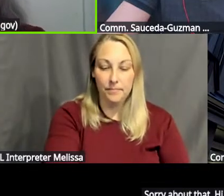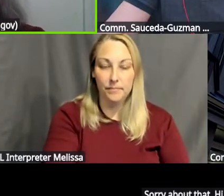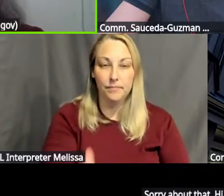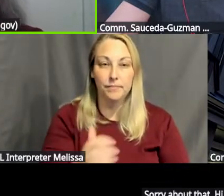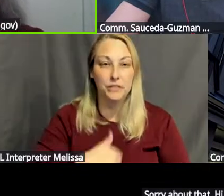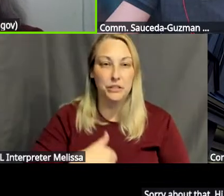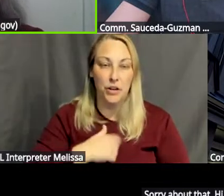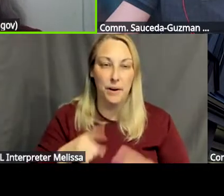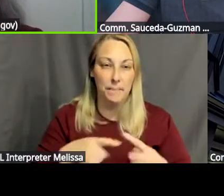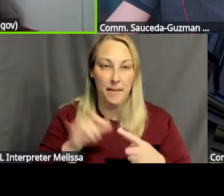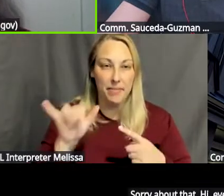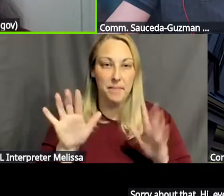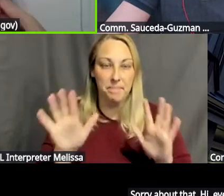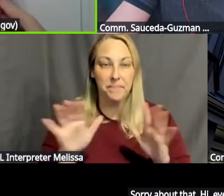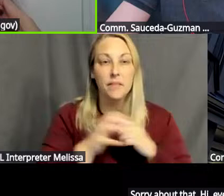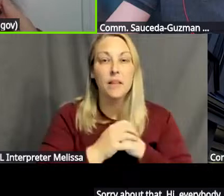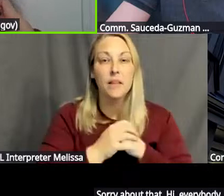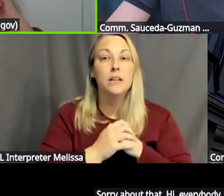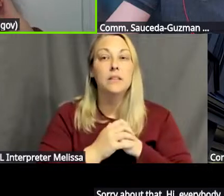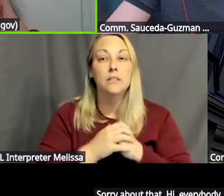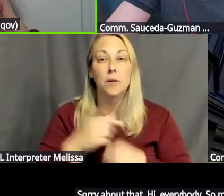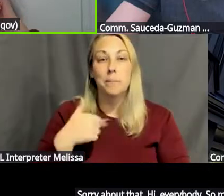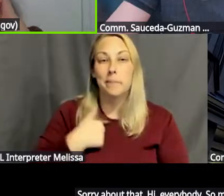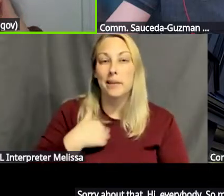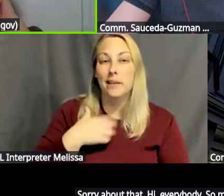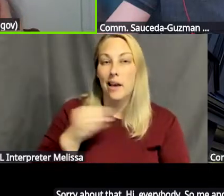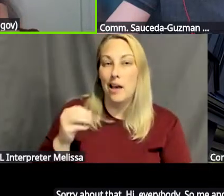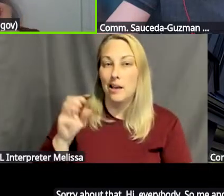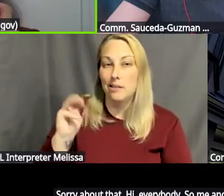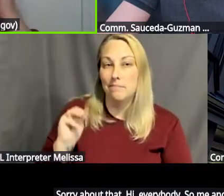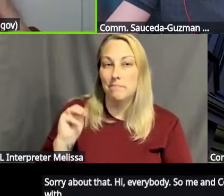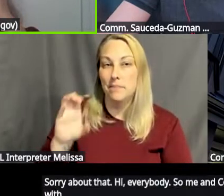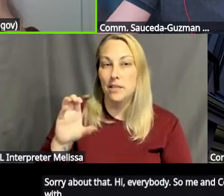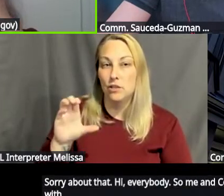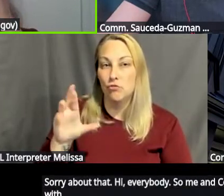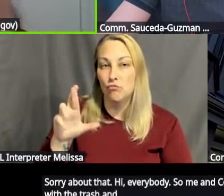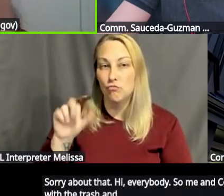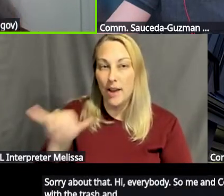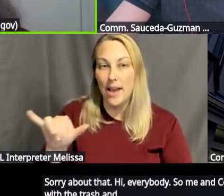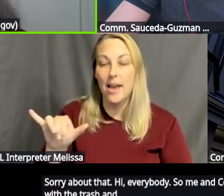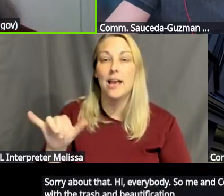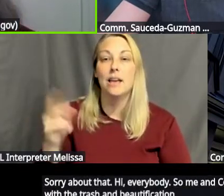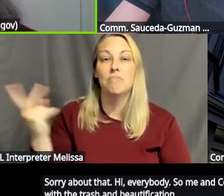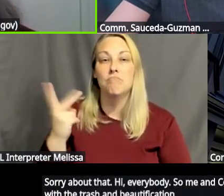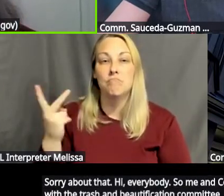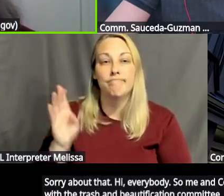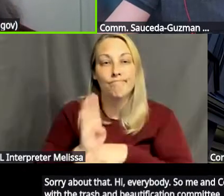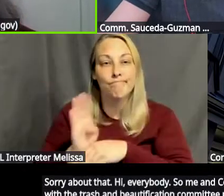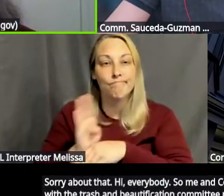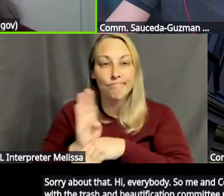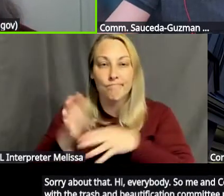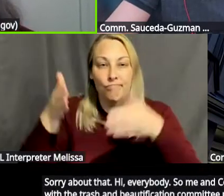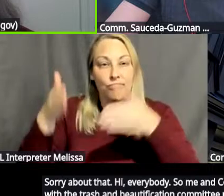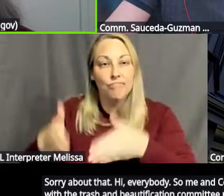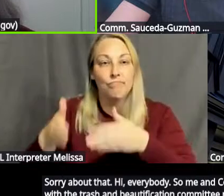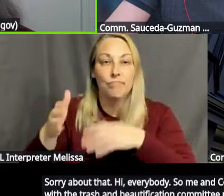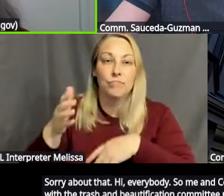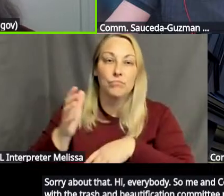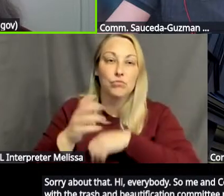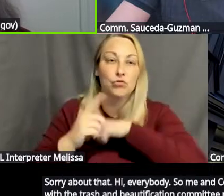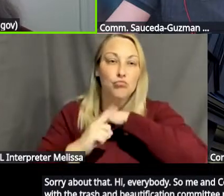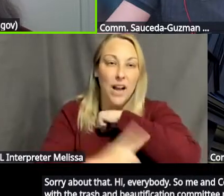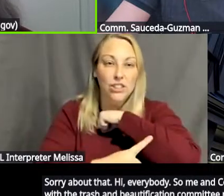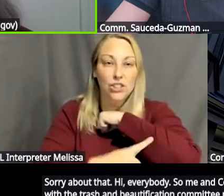So me and Commissioner McCray have been busy with the trash and beautification committee projects. Like I said, I'm the chair of